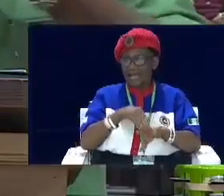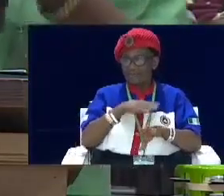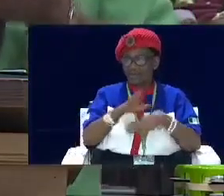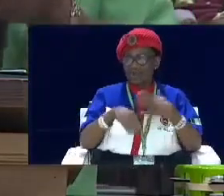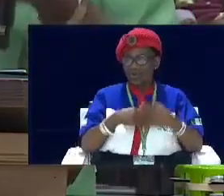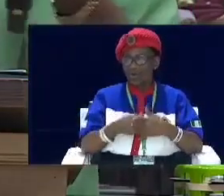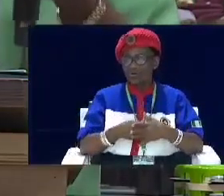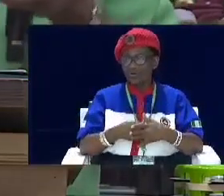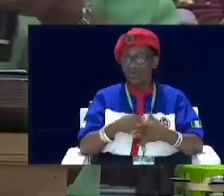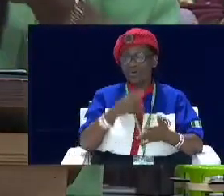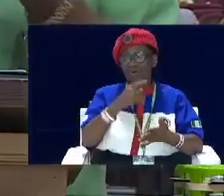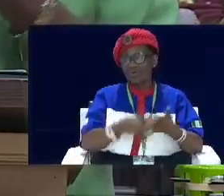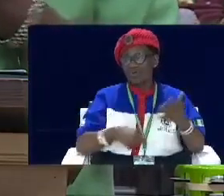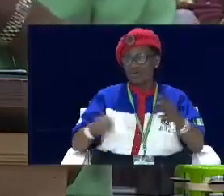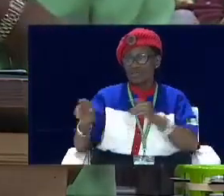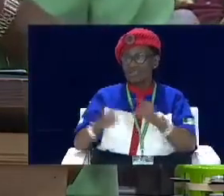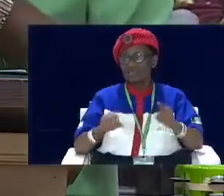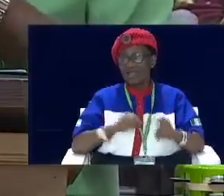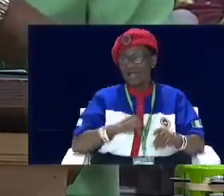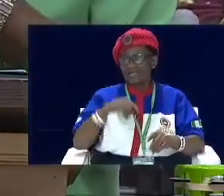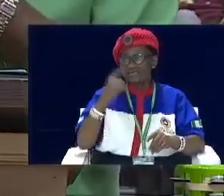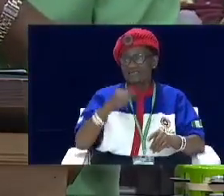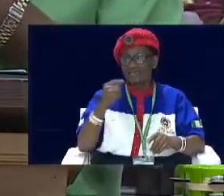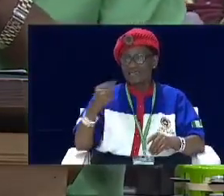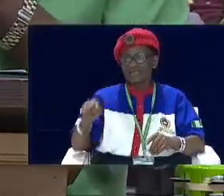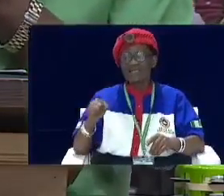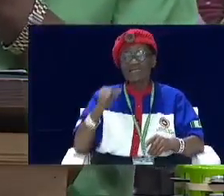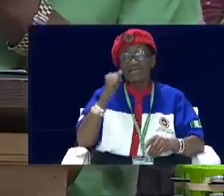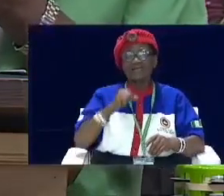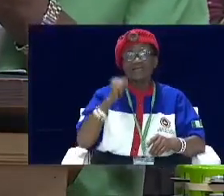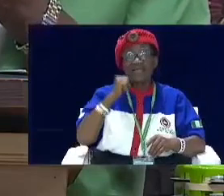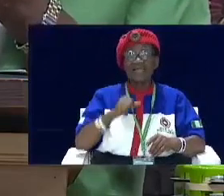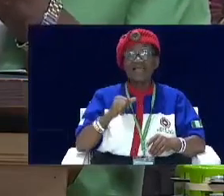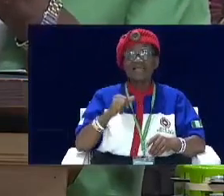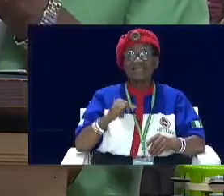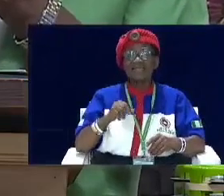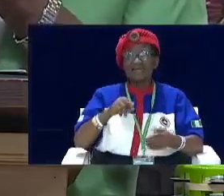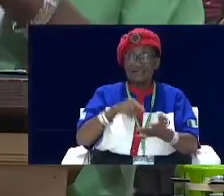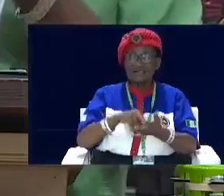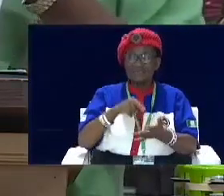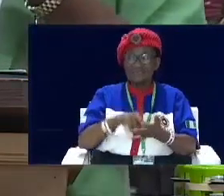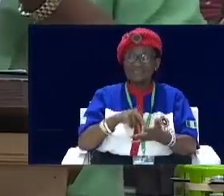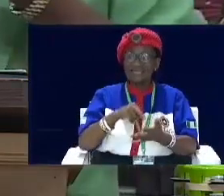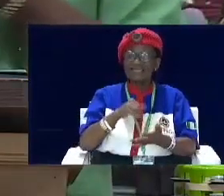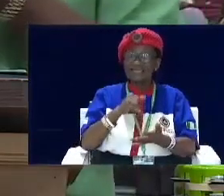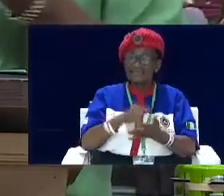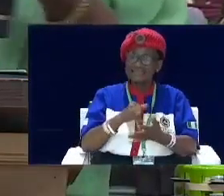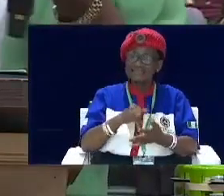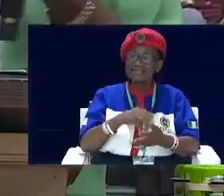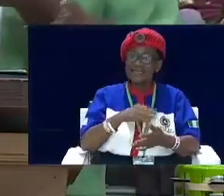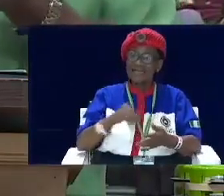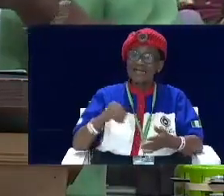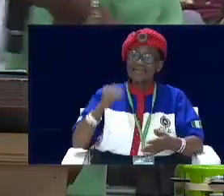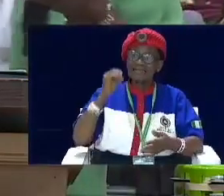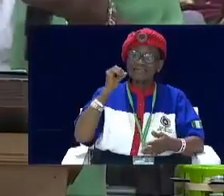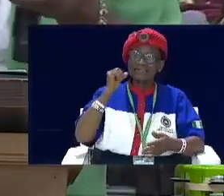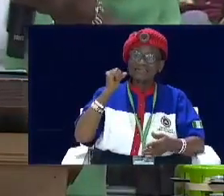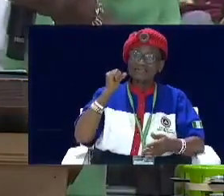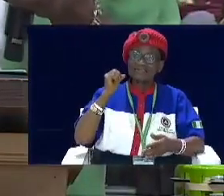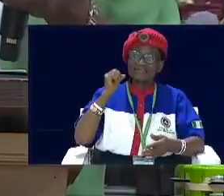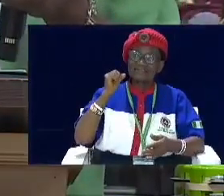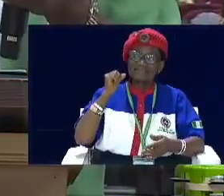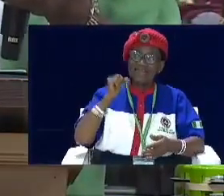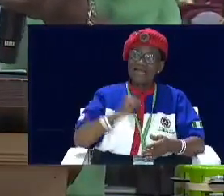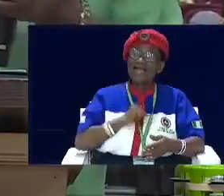What did I say? So the girl repeated the word of God. I said, Mama, don't mind this girl.